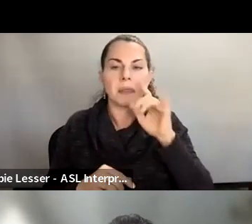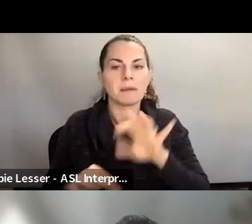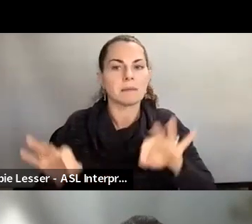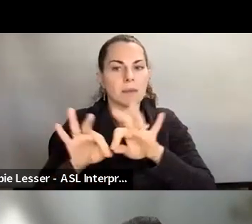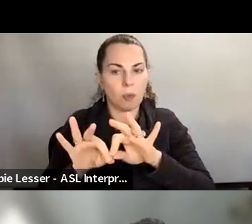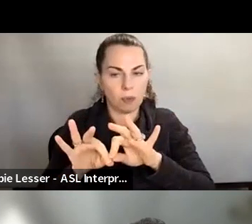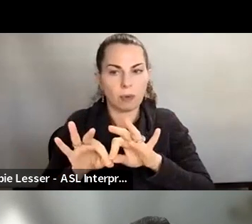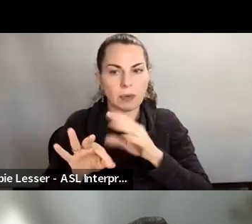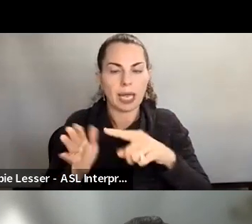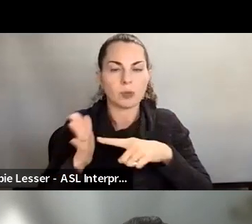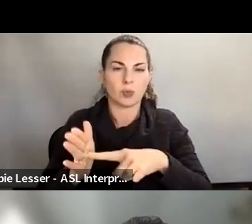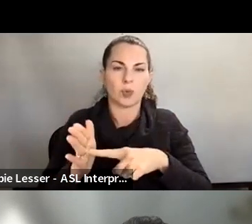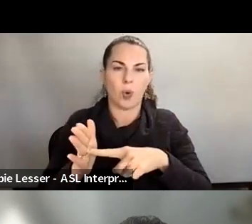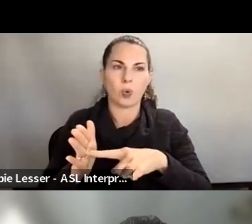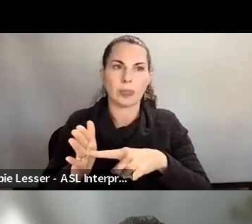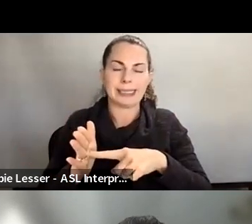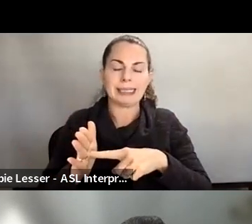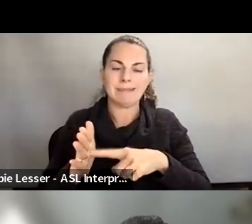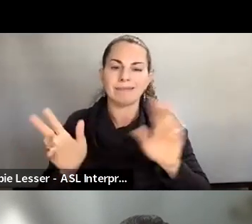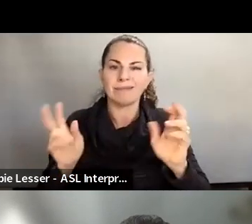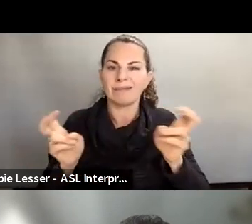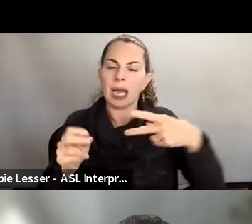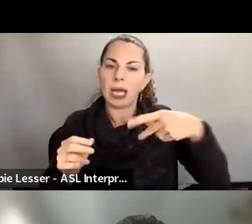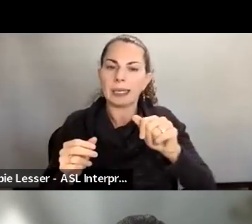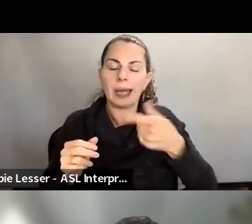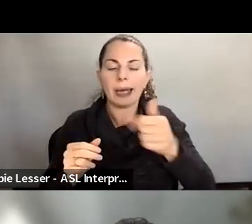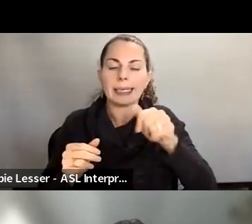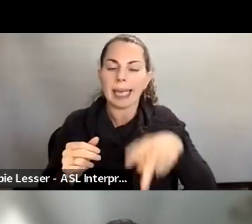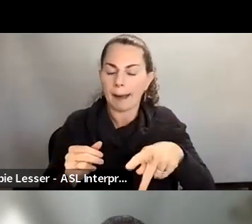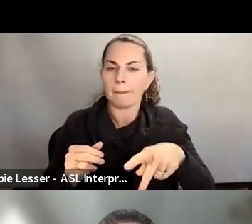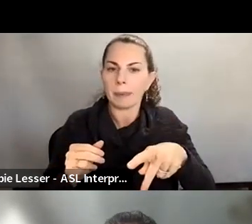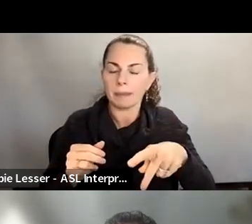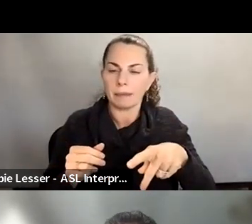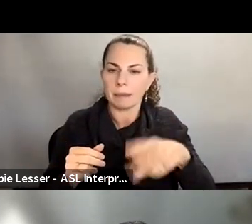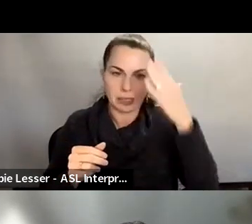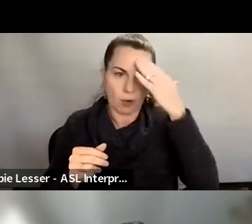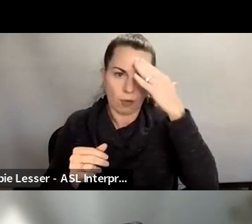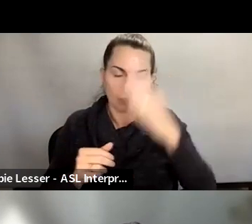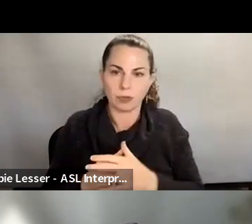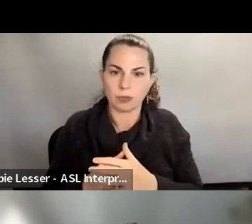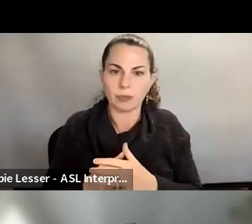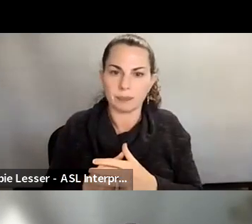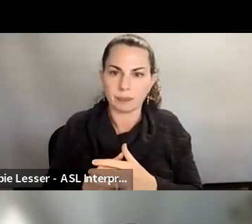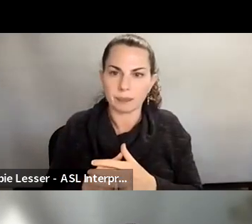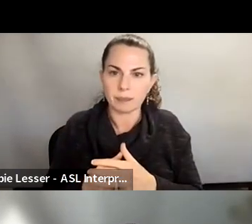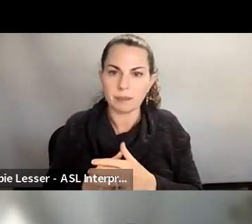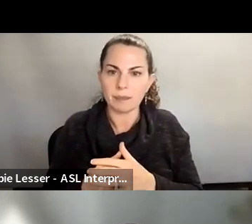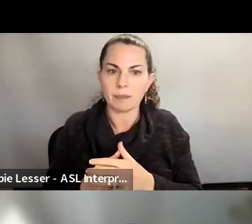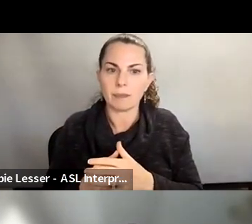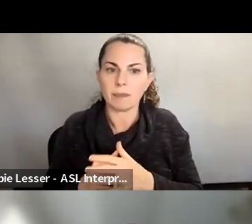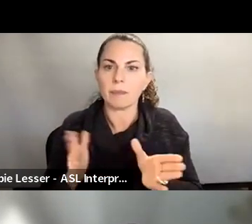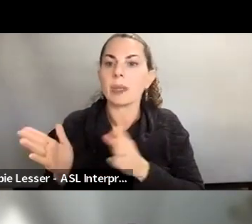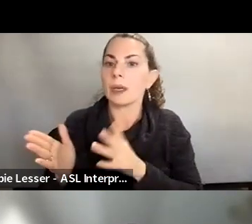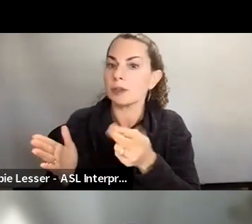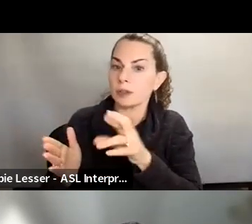and shows a gap, definitely, that I think needs to be addressed. But Dylan? again, just like, Yeah. oh, sorry, Dylan, go ahead. No, go ahead,